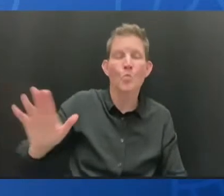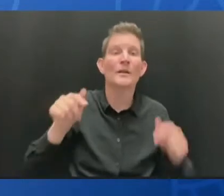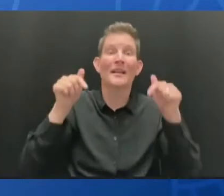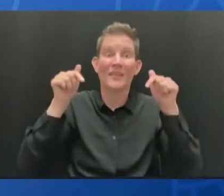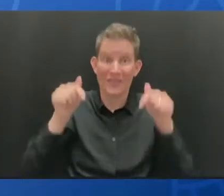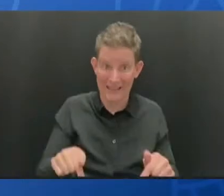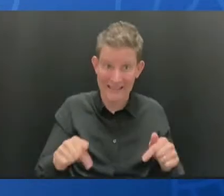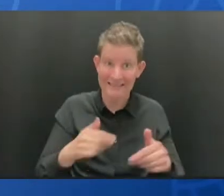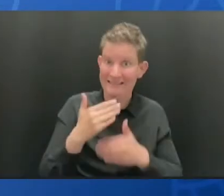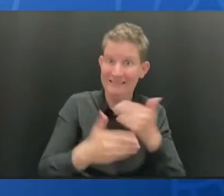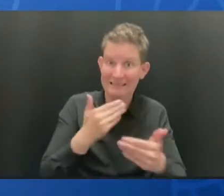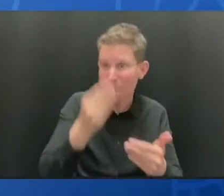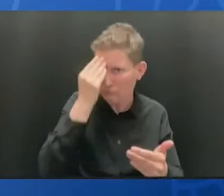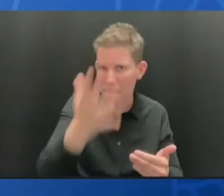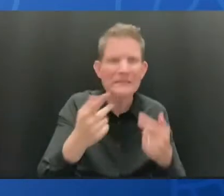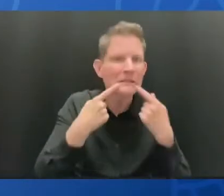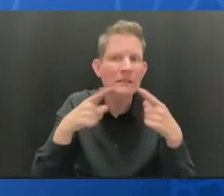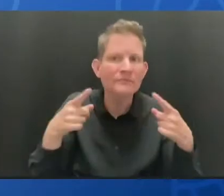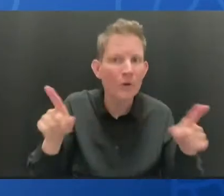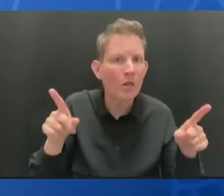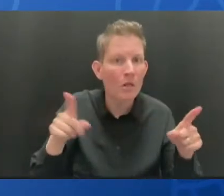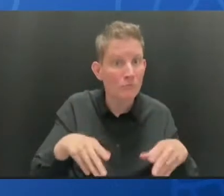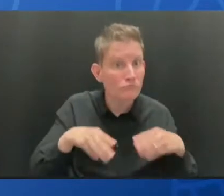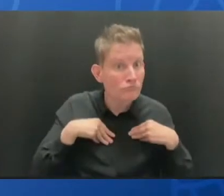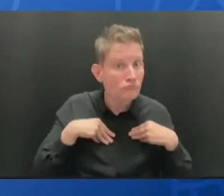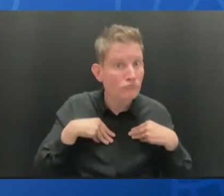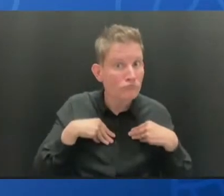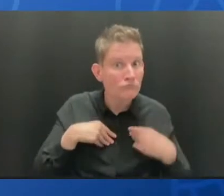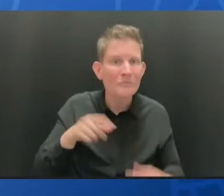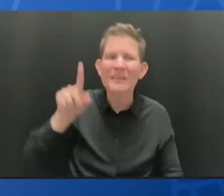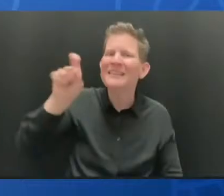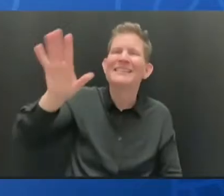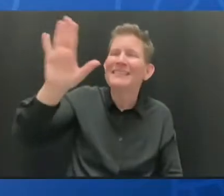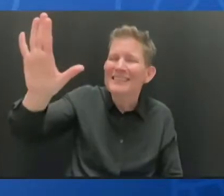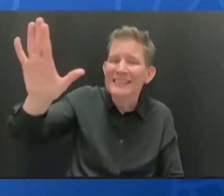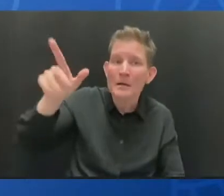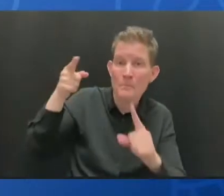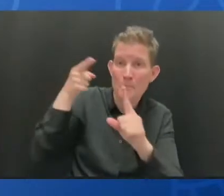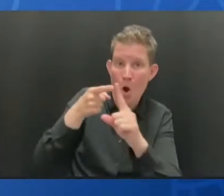that. But until now, there has been a blockade